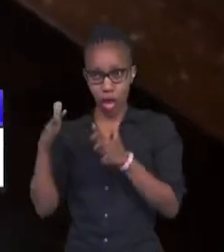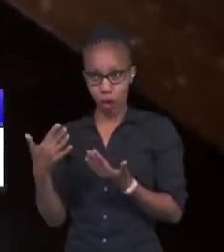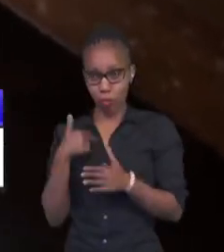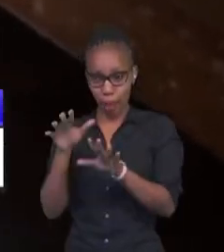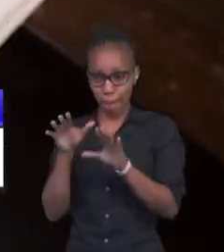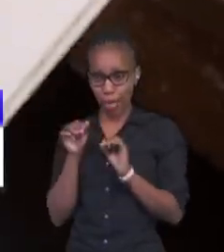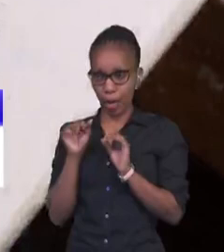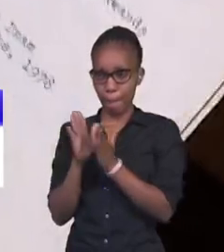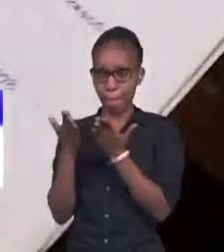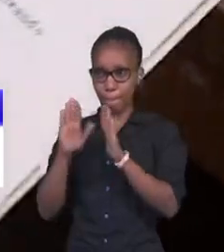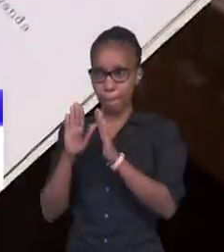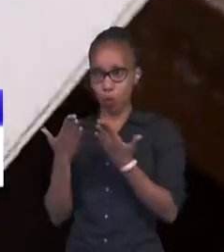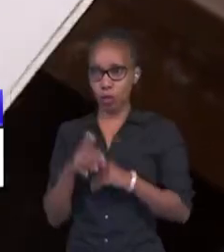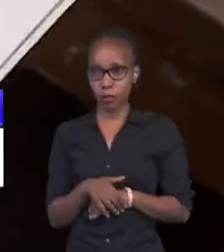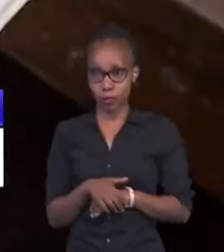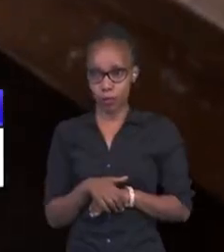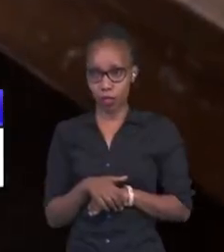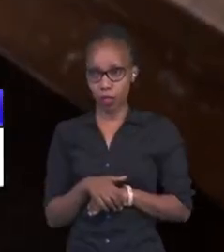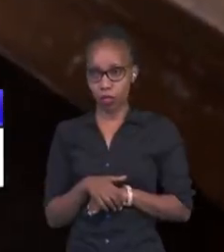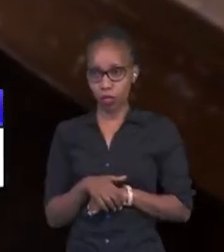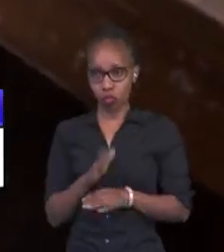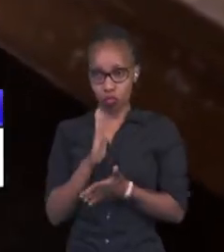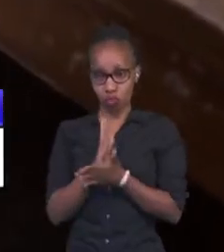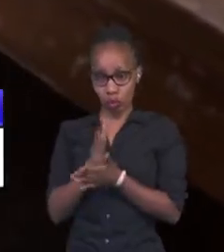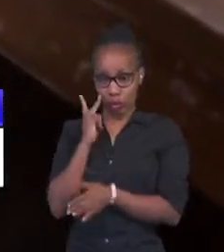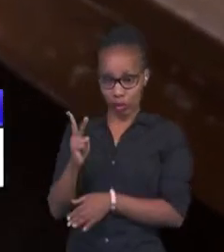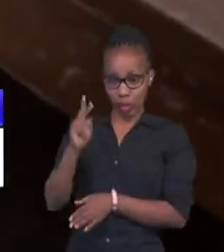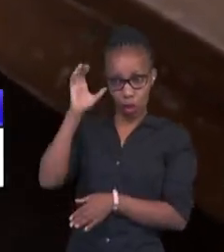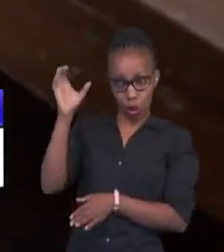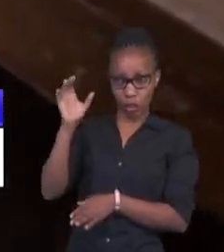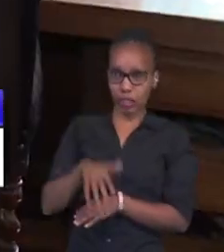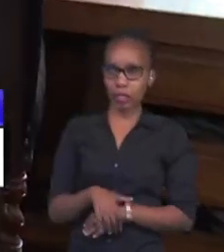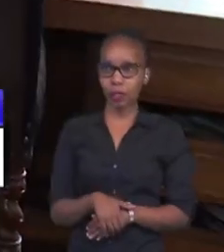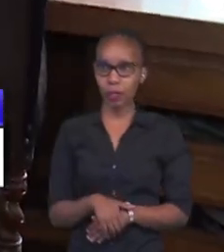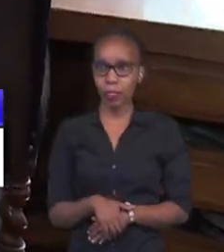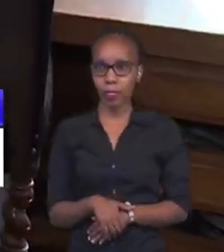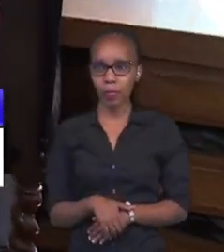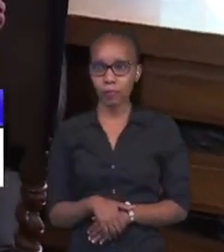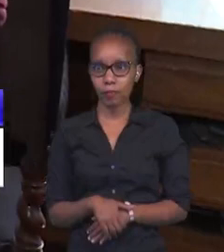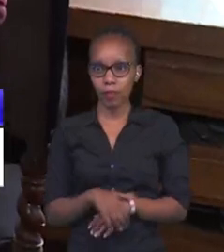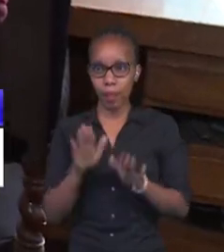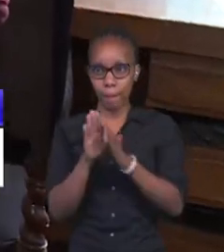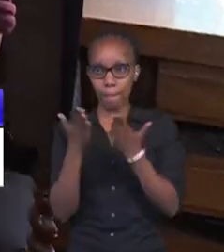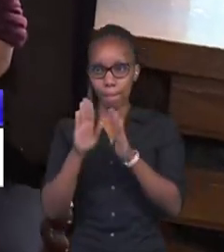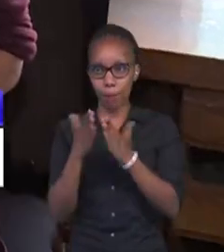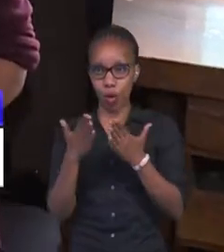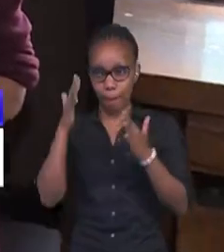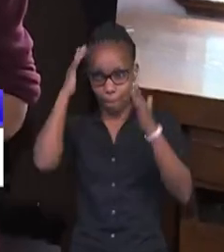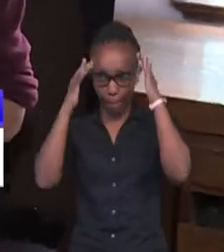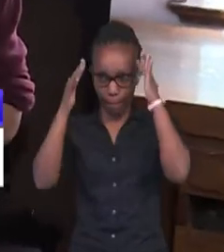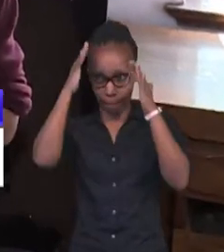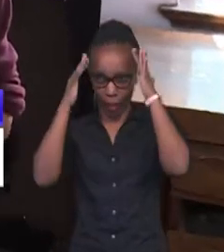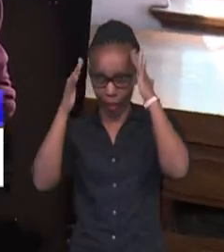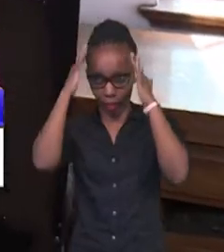picked a random book, and my guide was clearly acted by the contents. Yeah, so actually this is a book on the myth of the